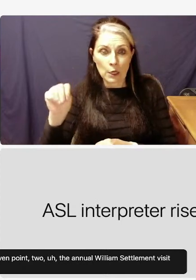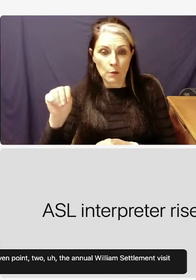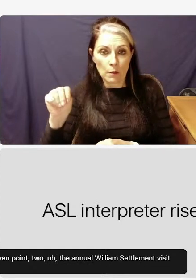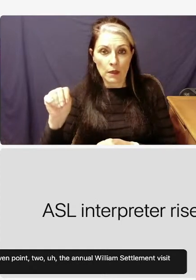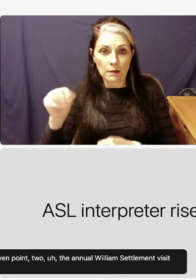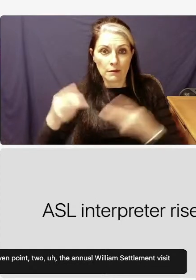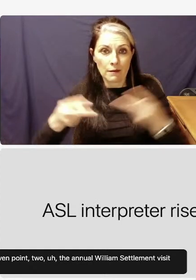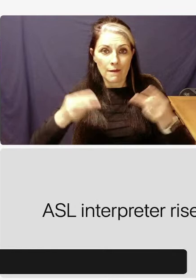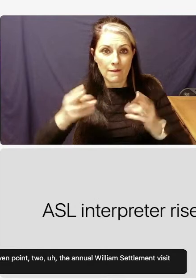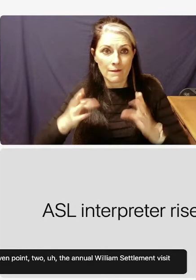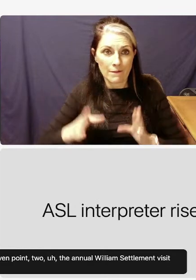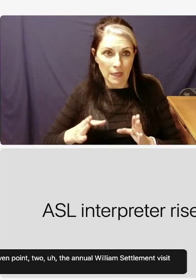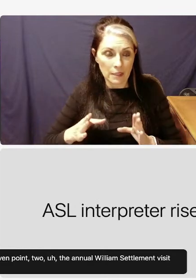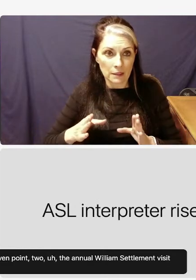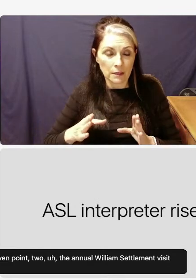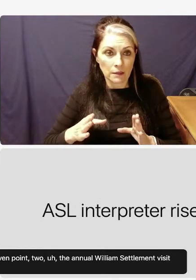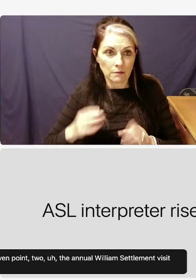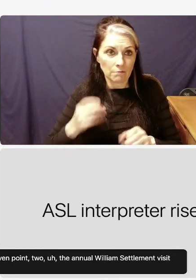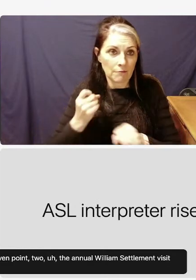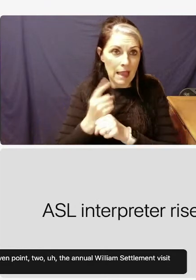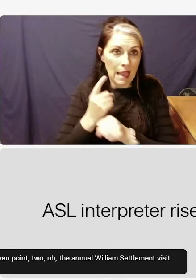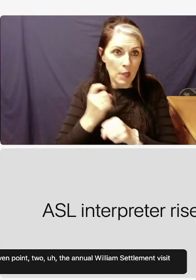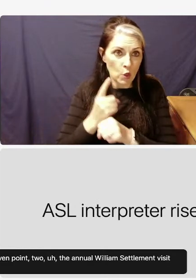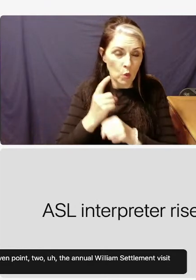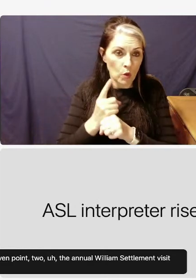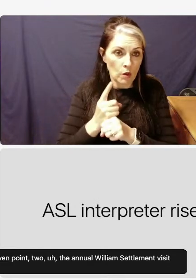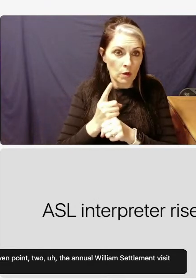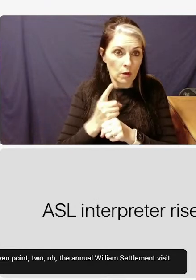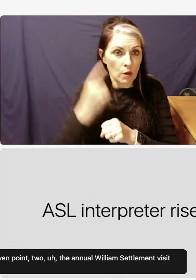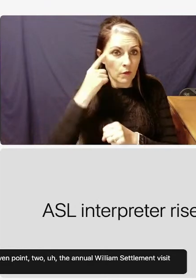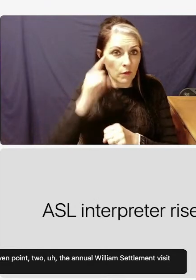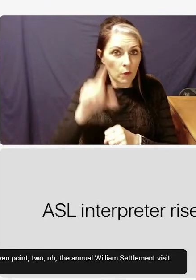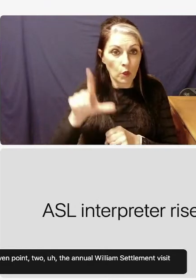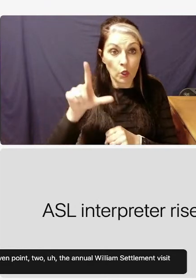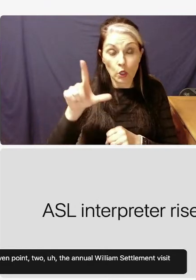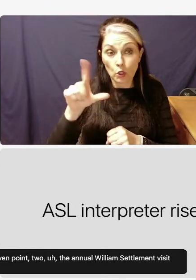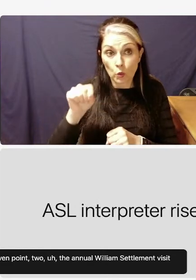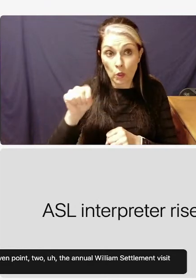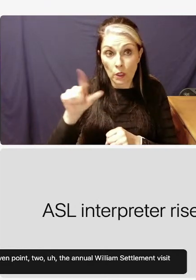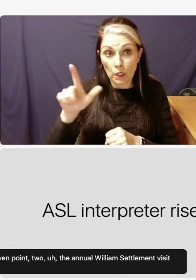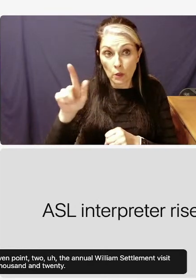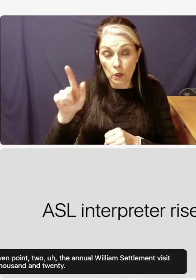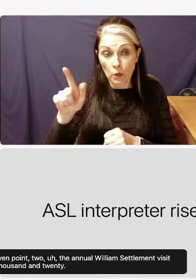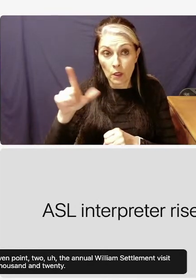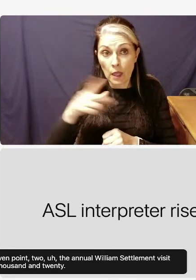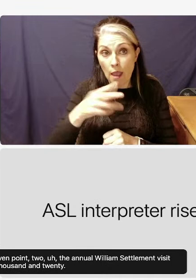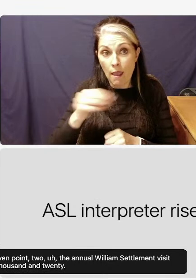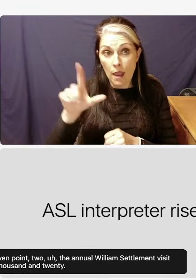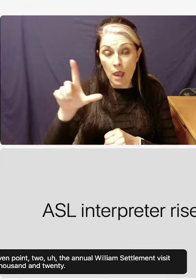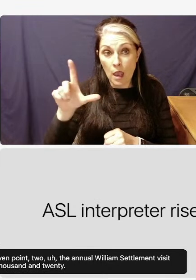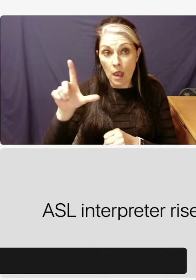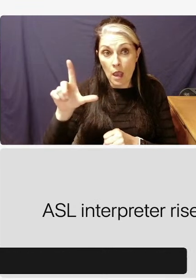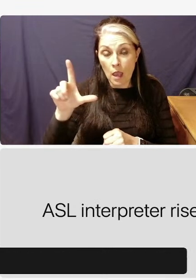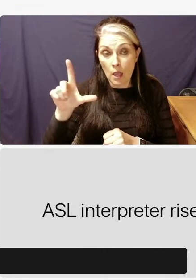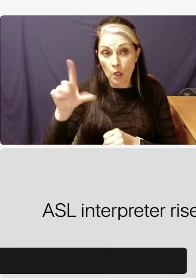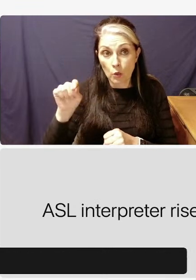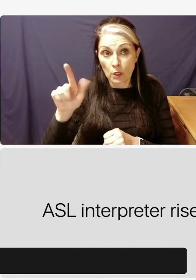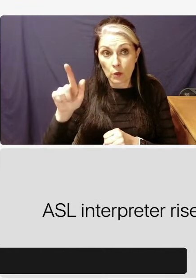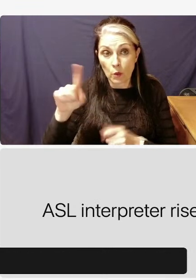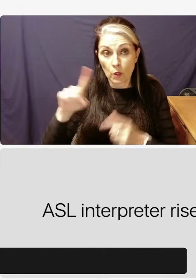annual williams settlement visit and this is for 2021 and 20 21 22.